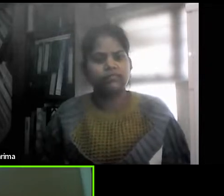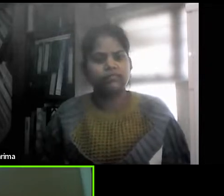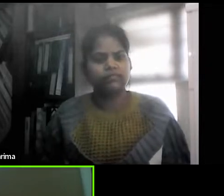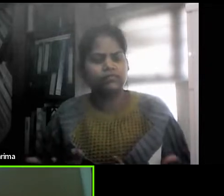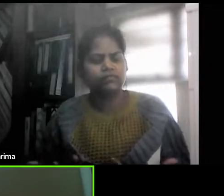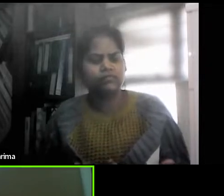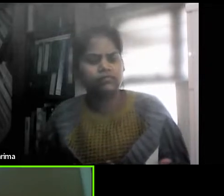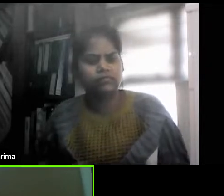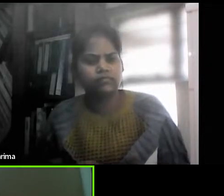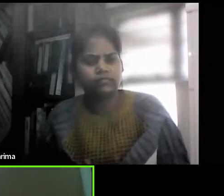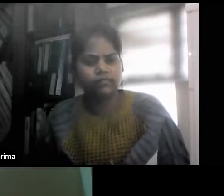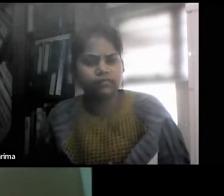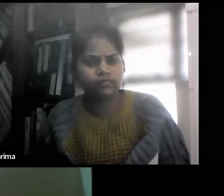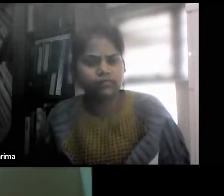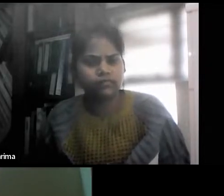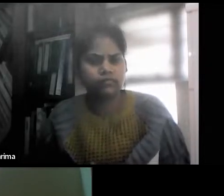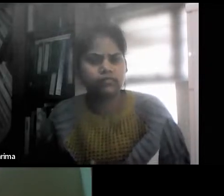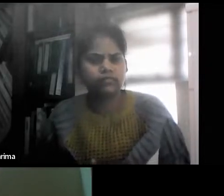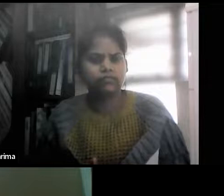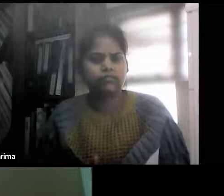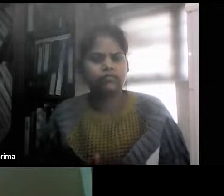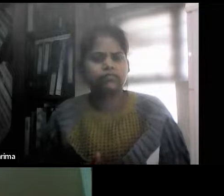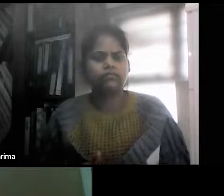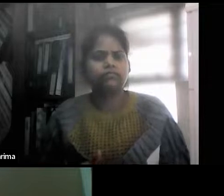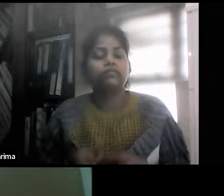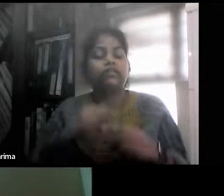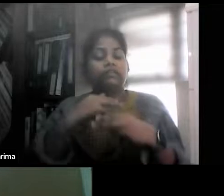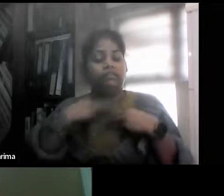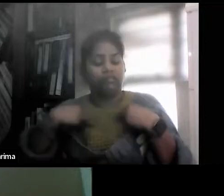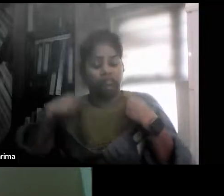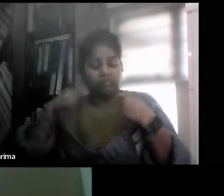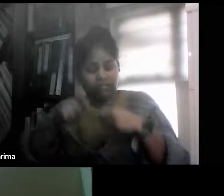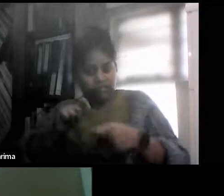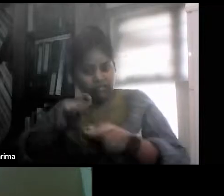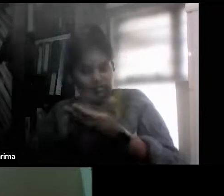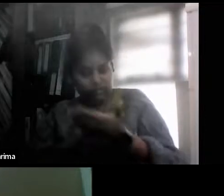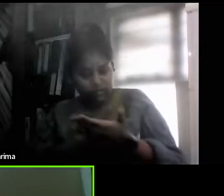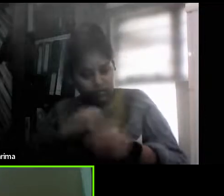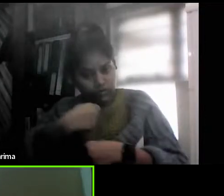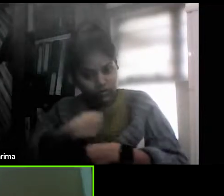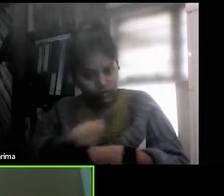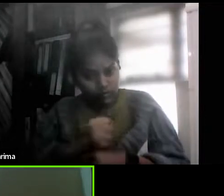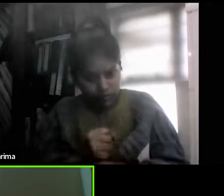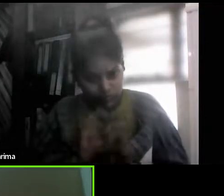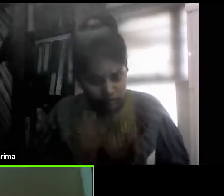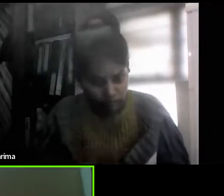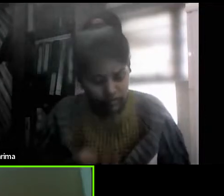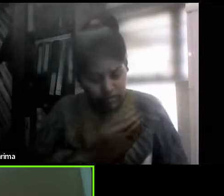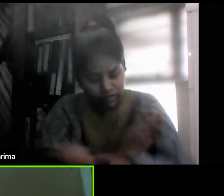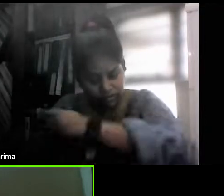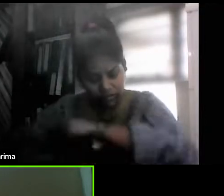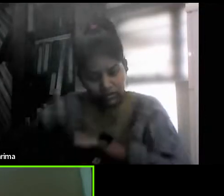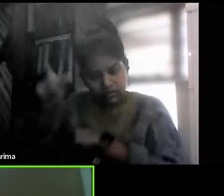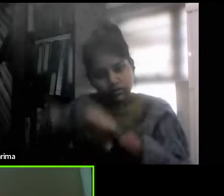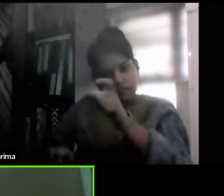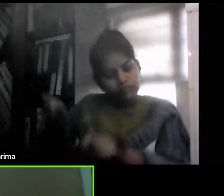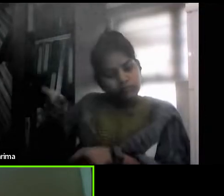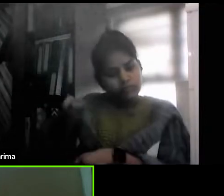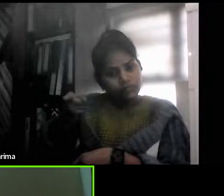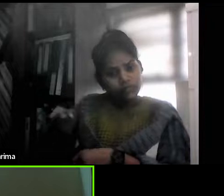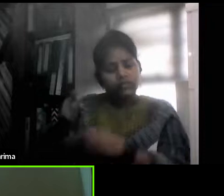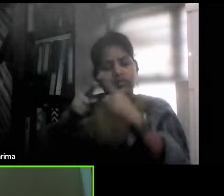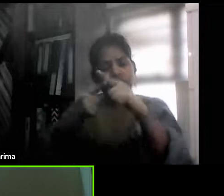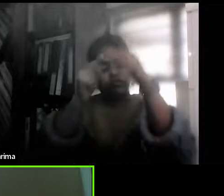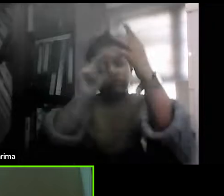whatever the legislation was passed in favor of disabled in the state of Tamil Nadu were not